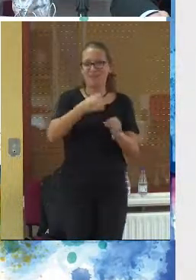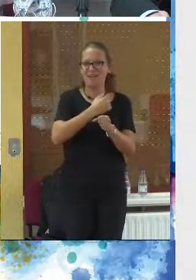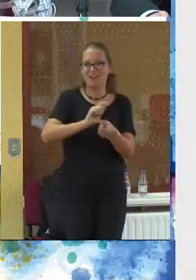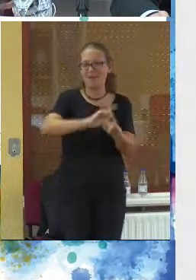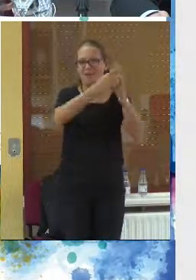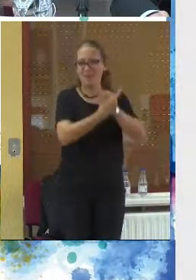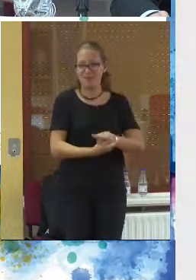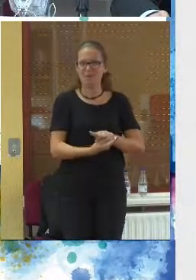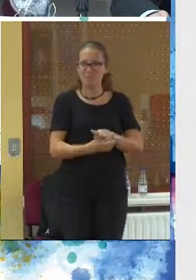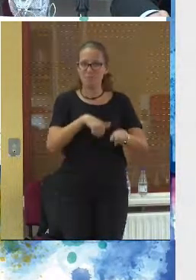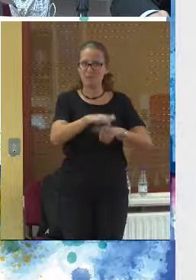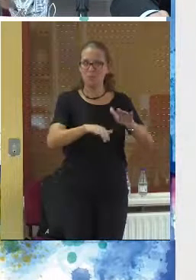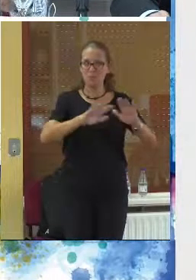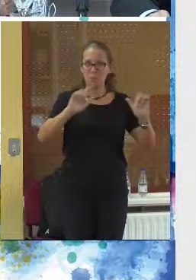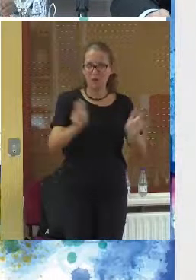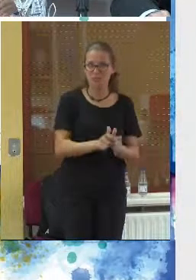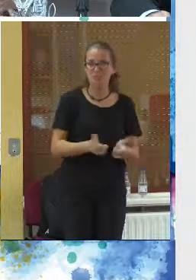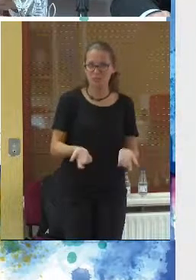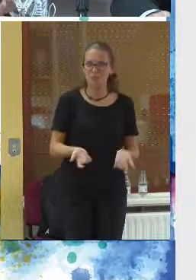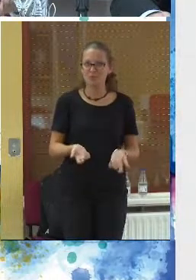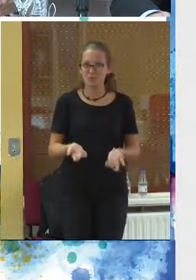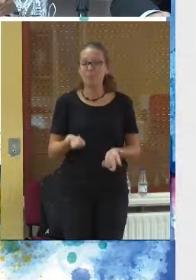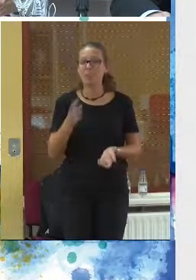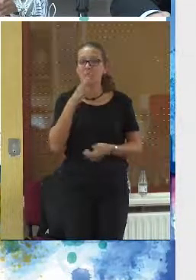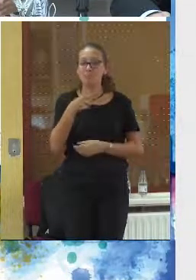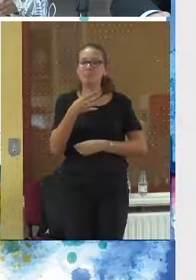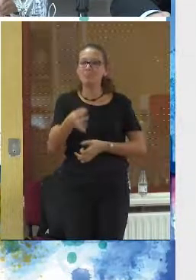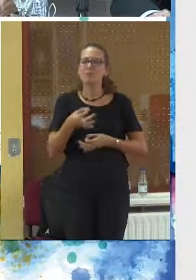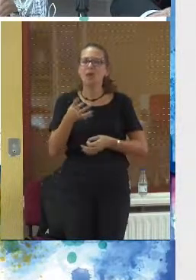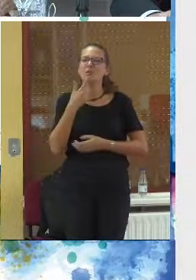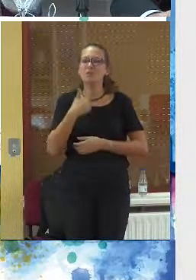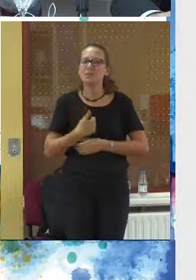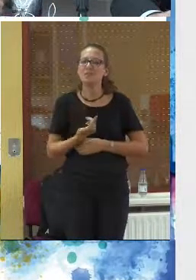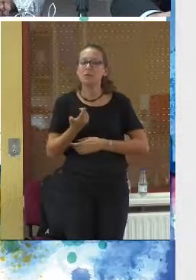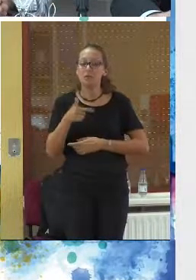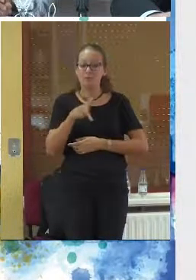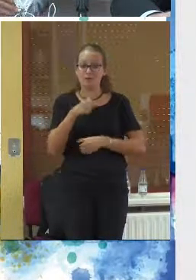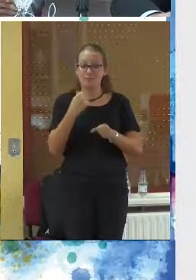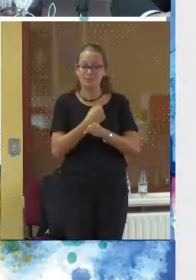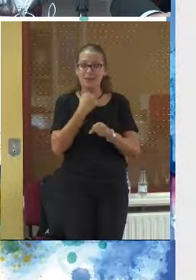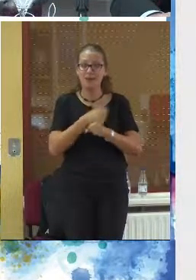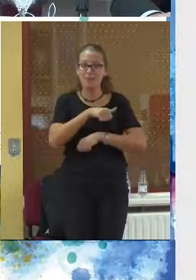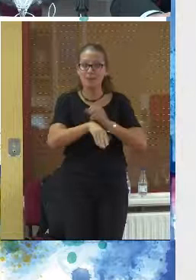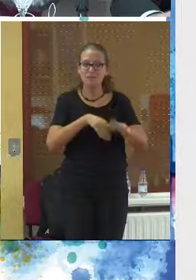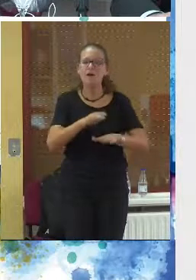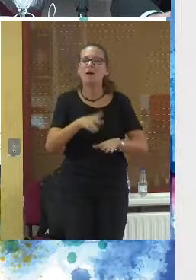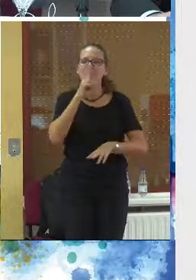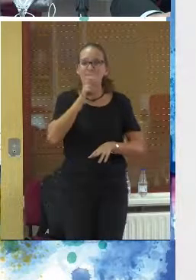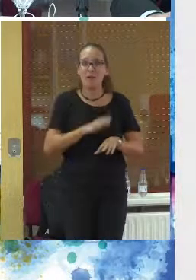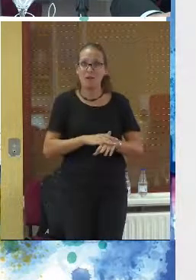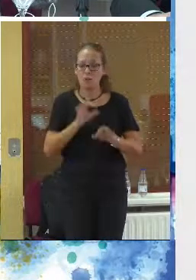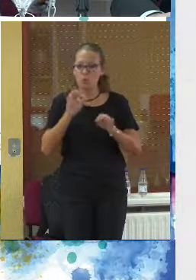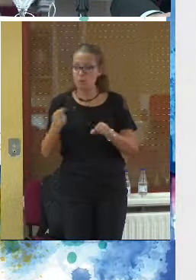realized, and this was told to us by the companies, that this is very useful at the very beginning of the